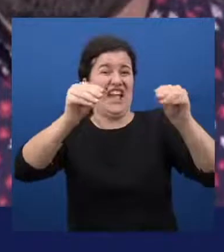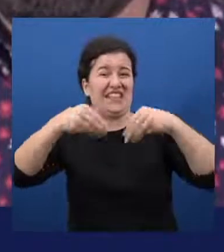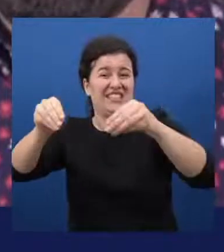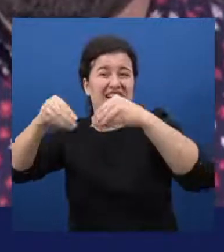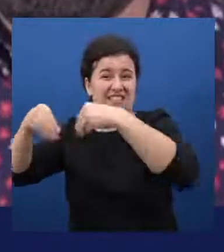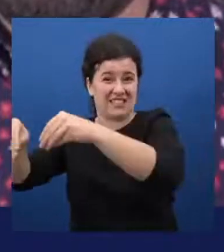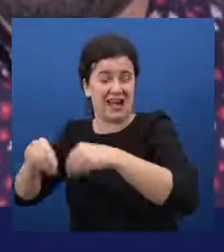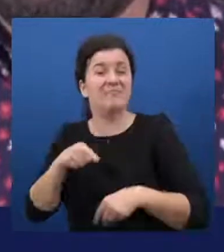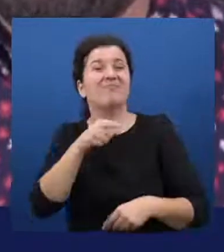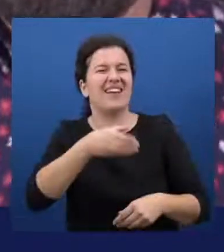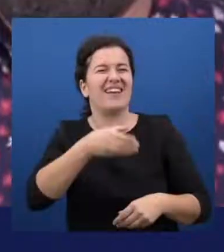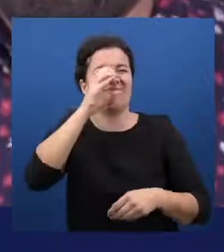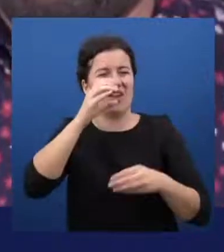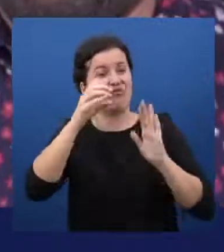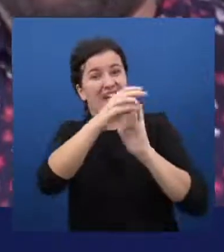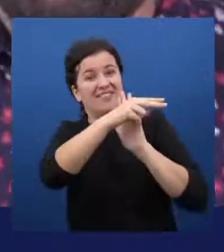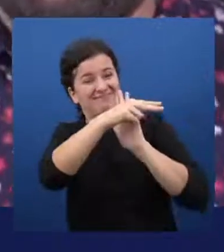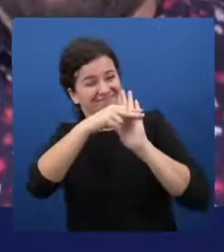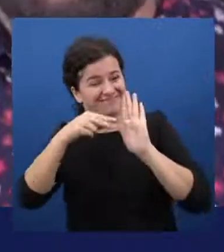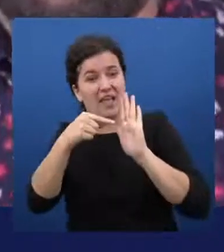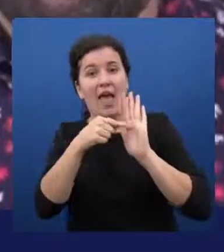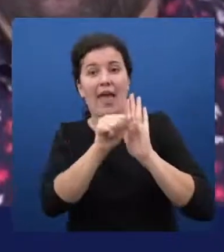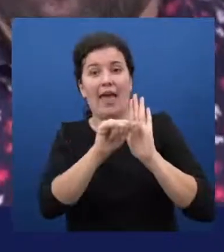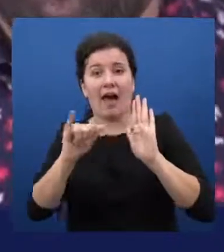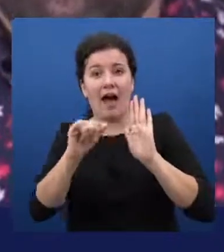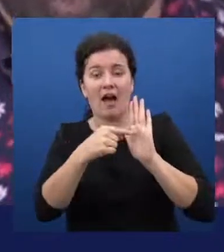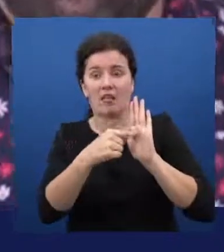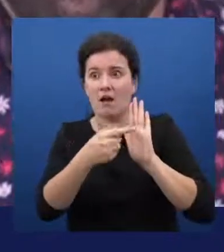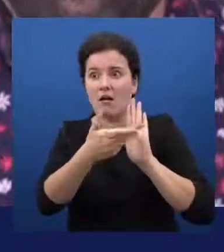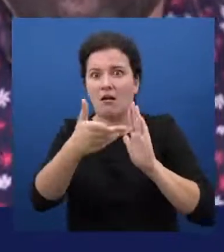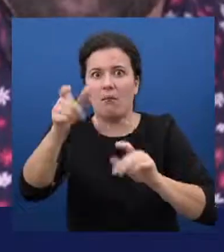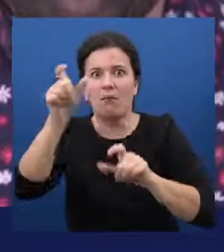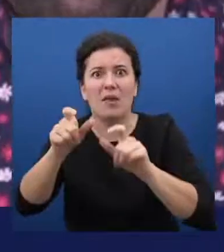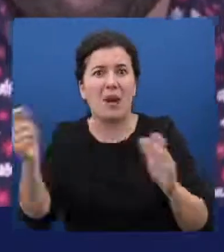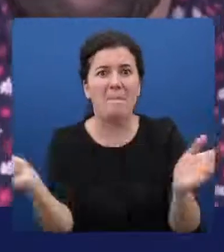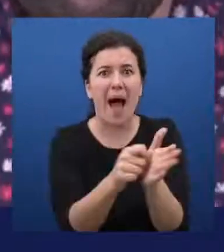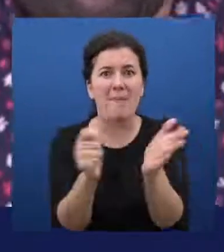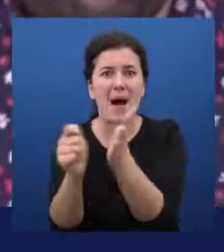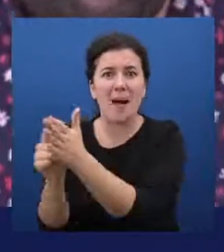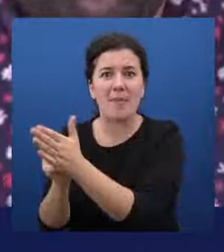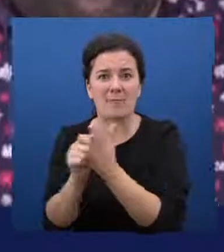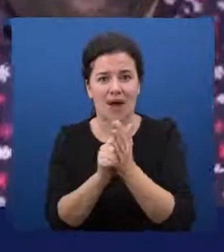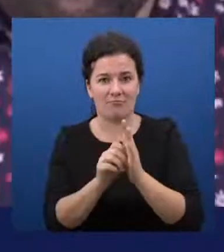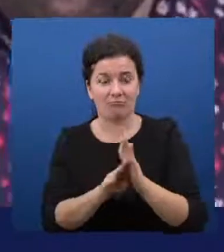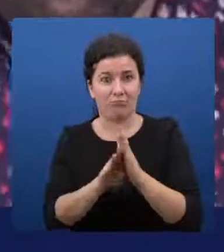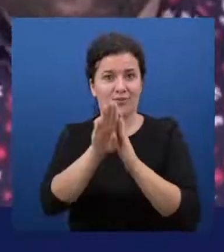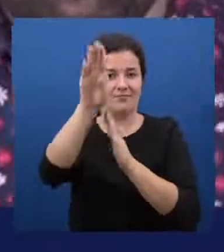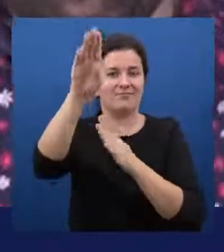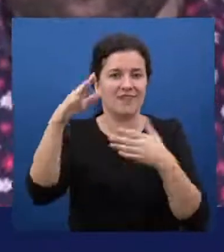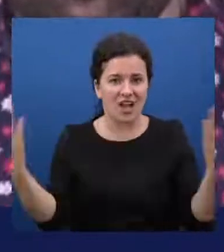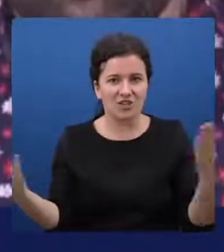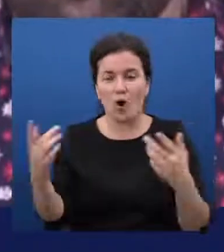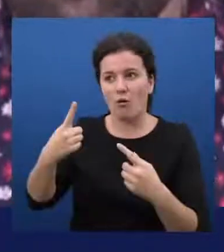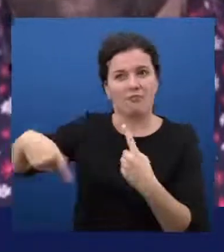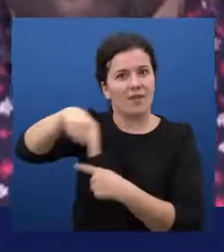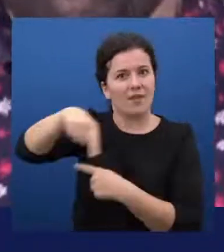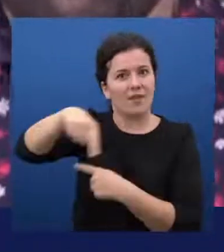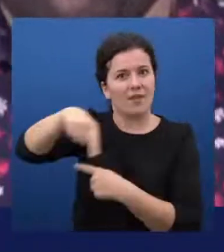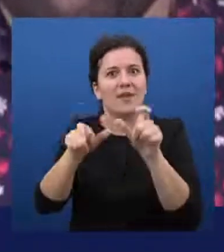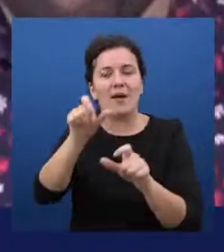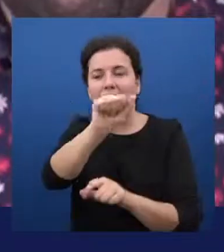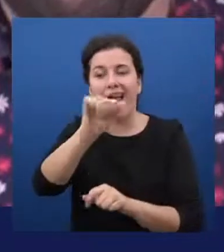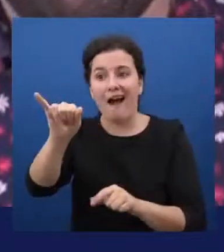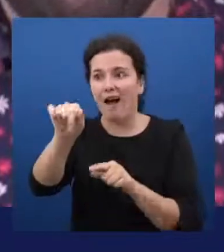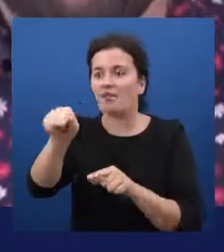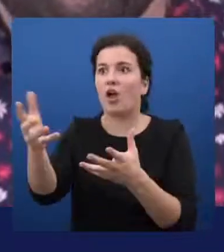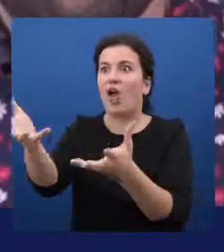naming strategy. And so, you know, there's a downside to that, which is that it does tend to distort things. But I also appreciate that as soon